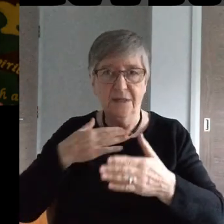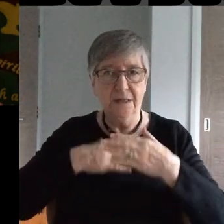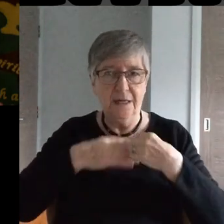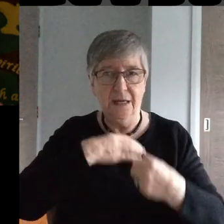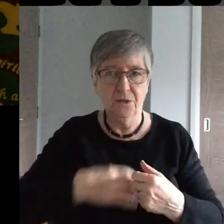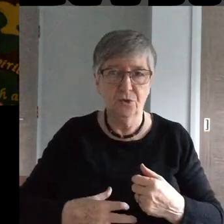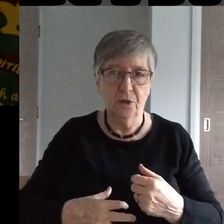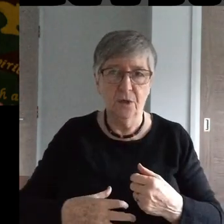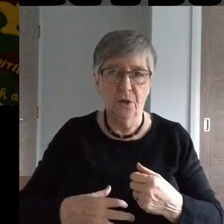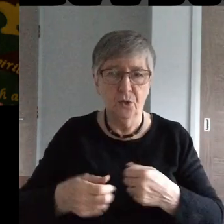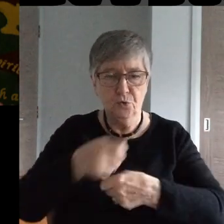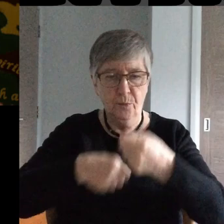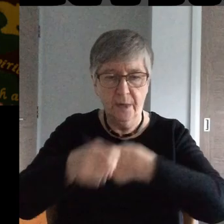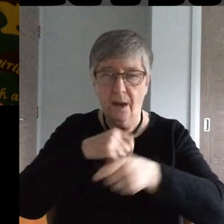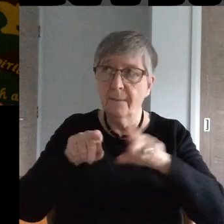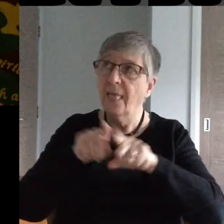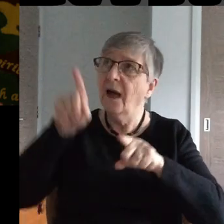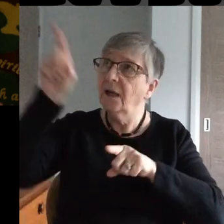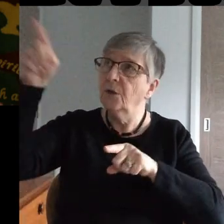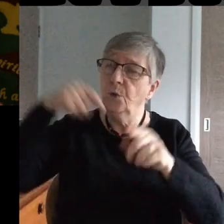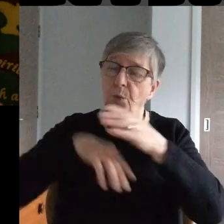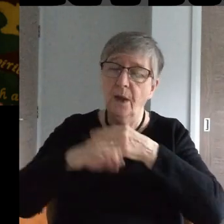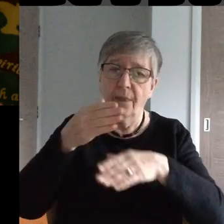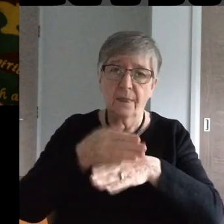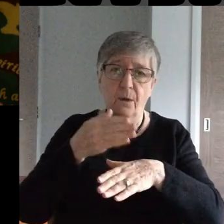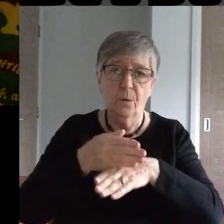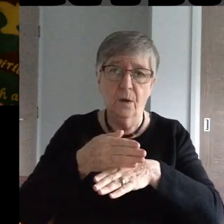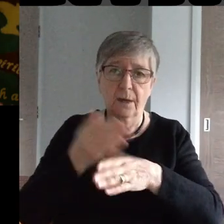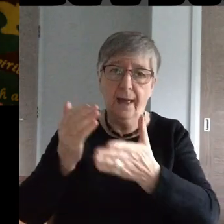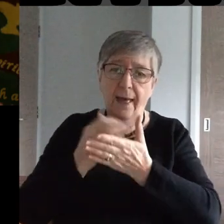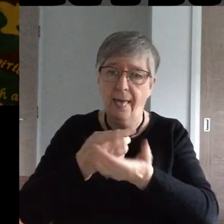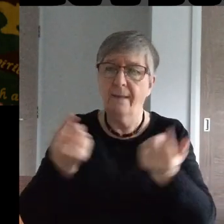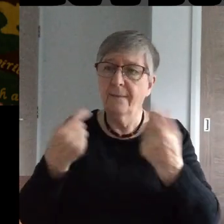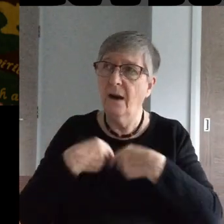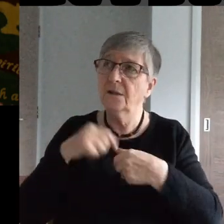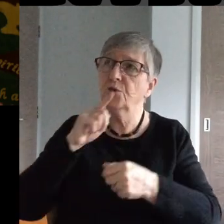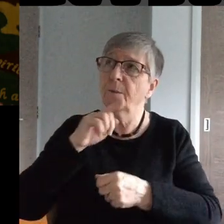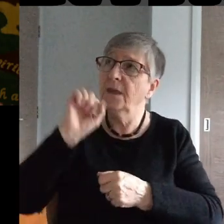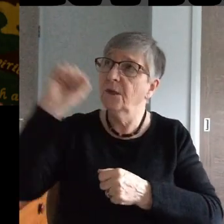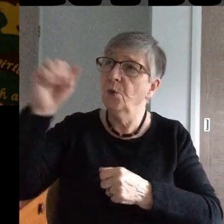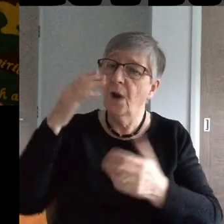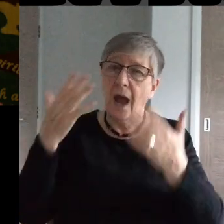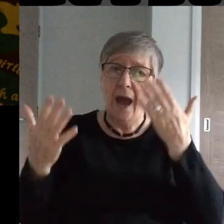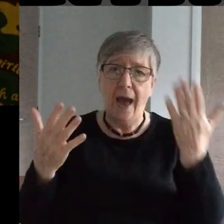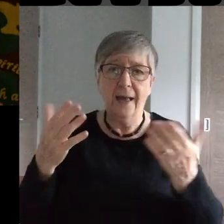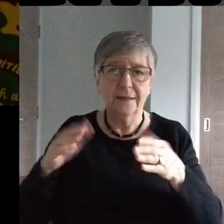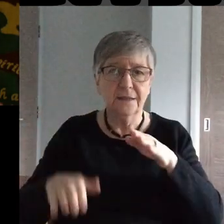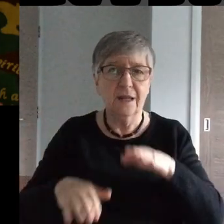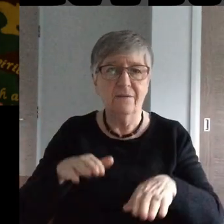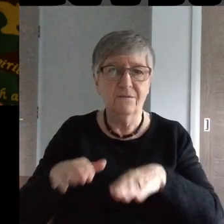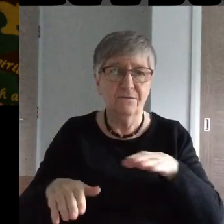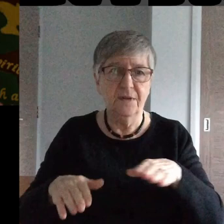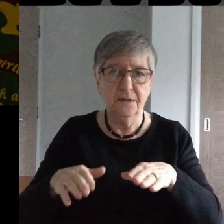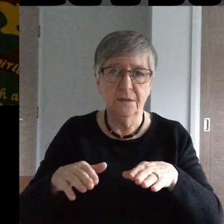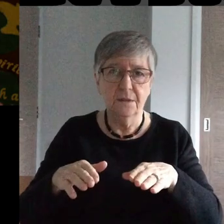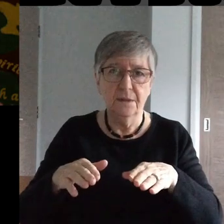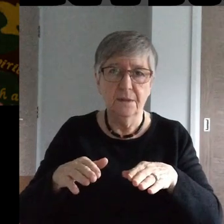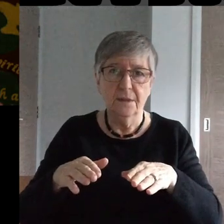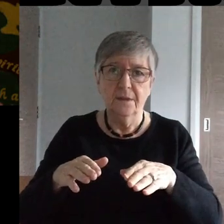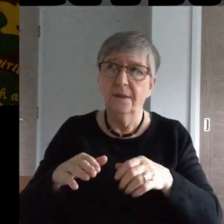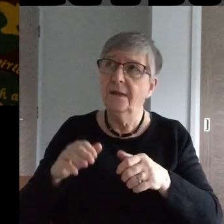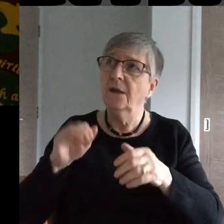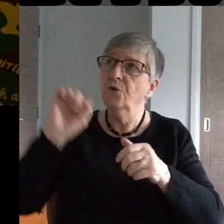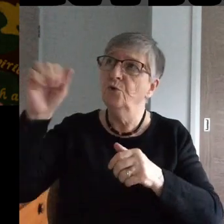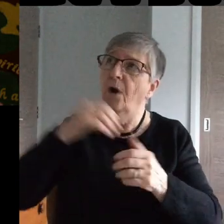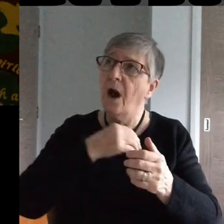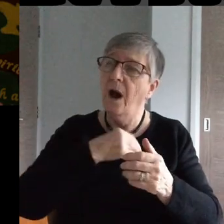shaped like you in the work that we do. Help us be your hands and your feet, your eyes and your mouth and your heart